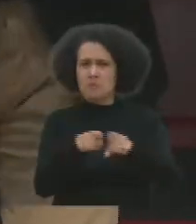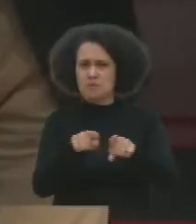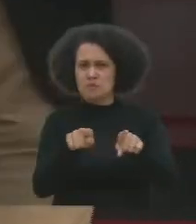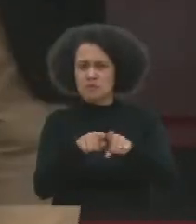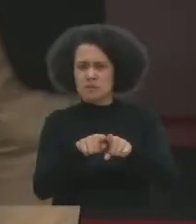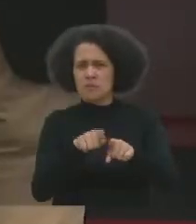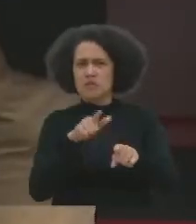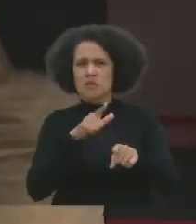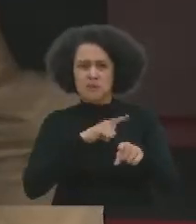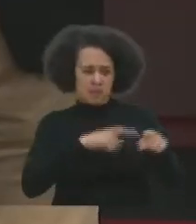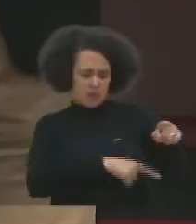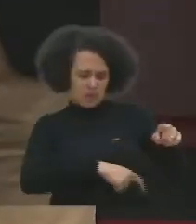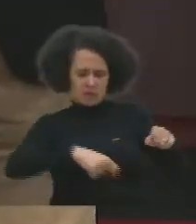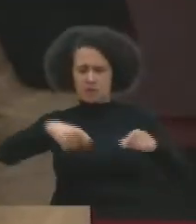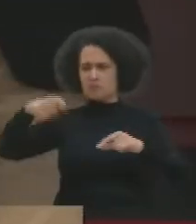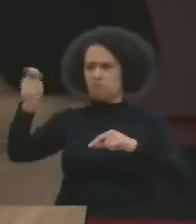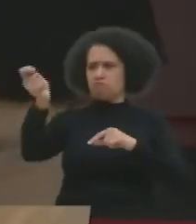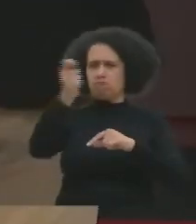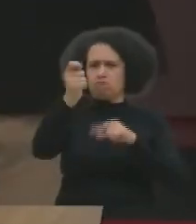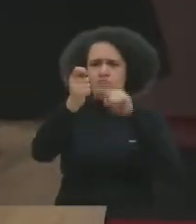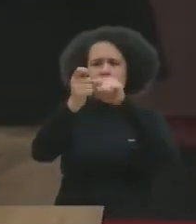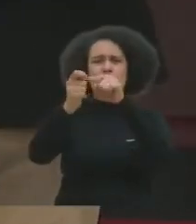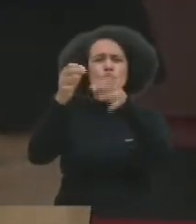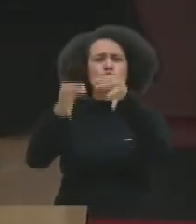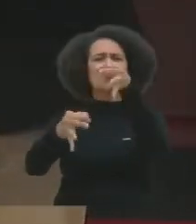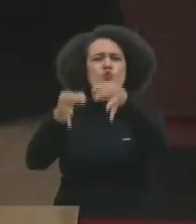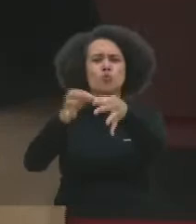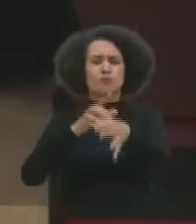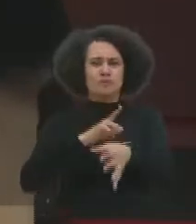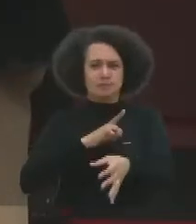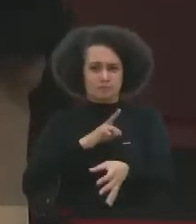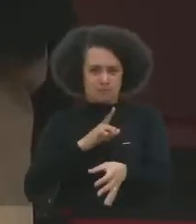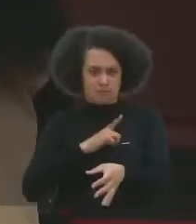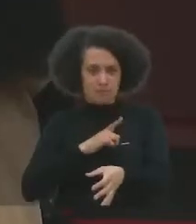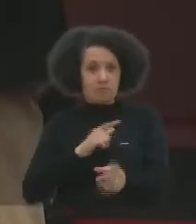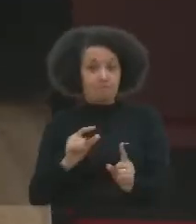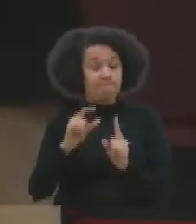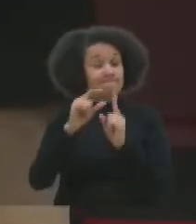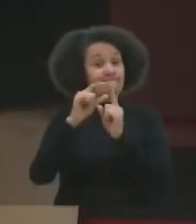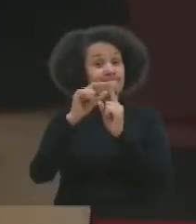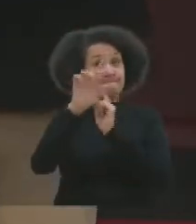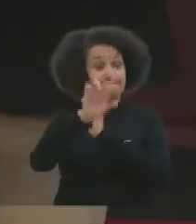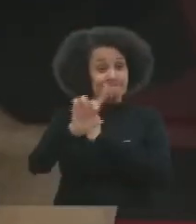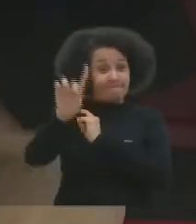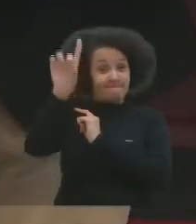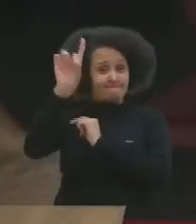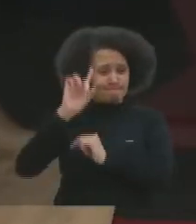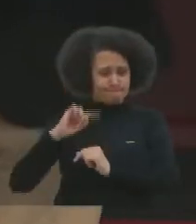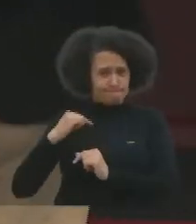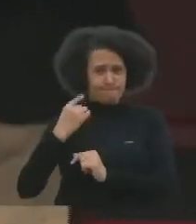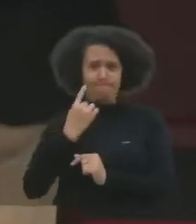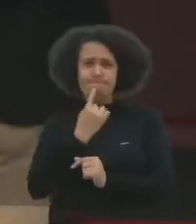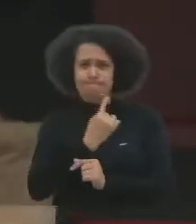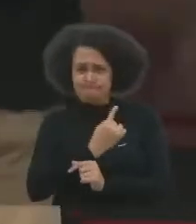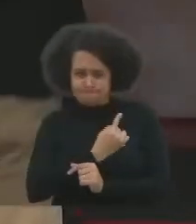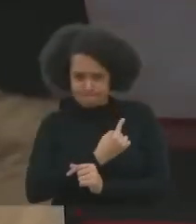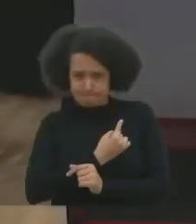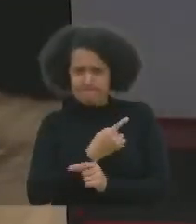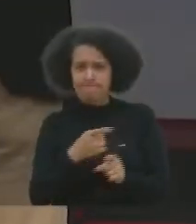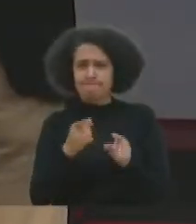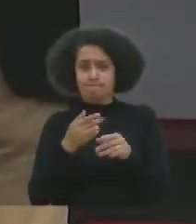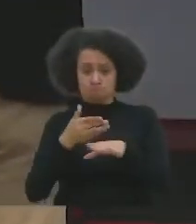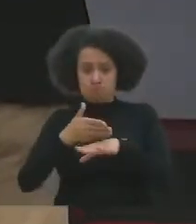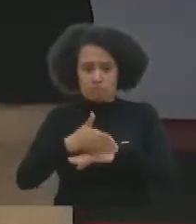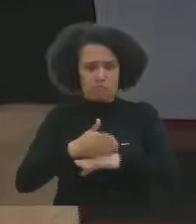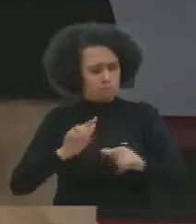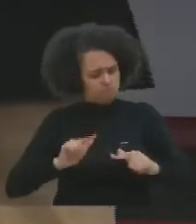bainha a tua espada da justiça, which is the word of our God, que é a palavra do nosso Deus, and enter into the battle. E entra na